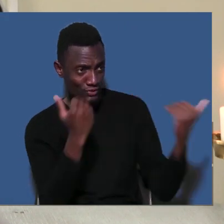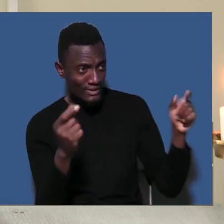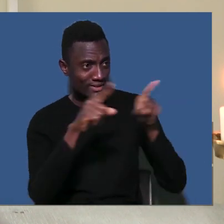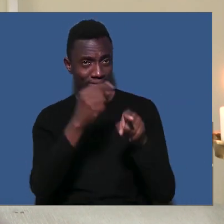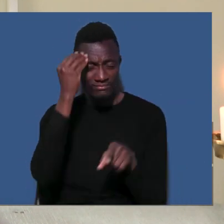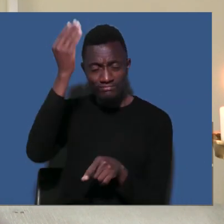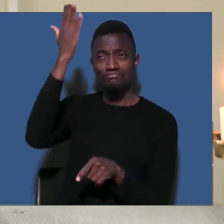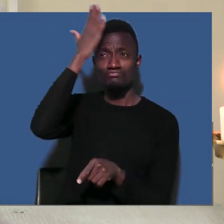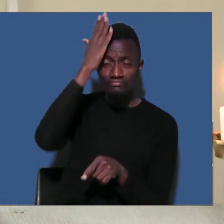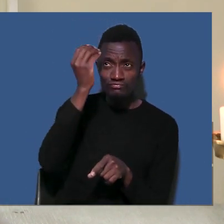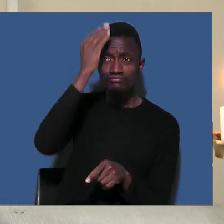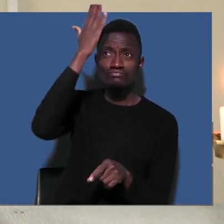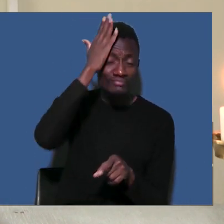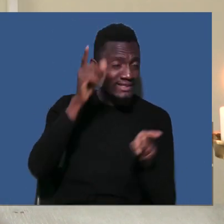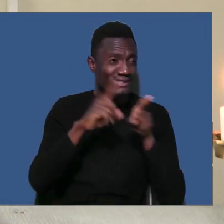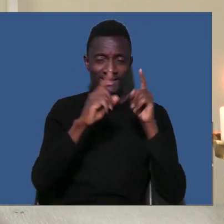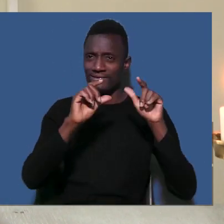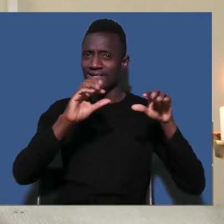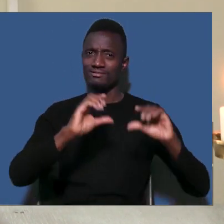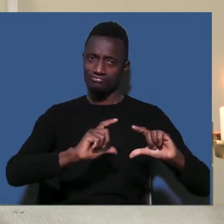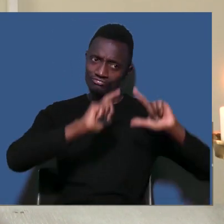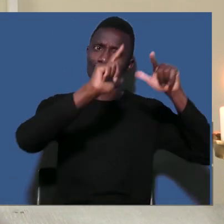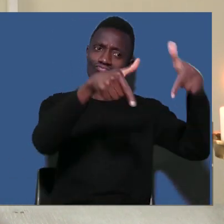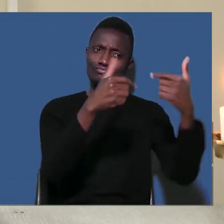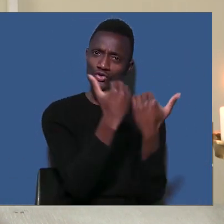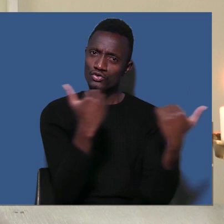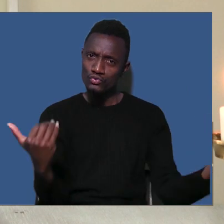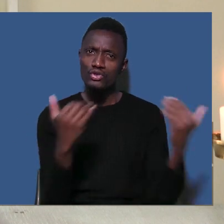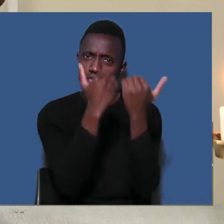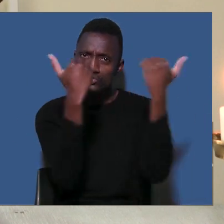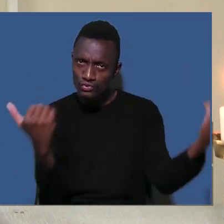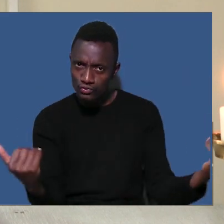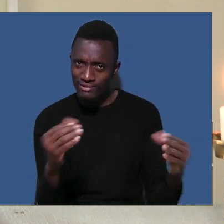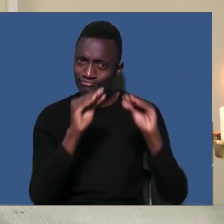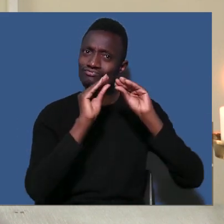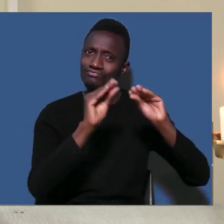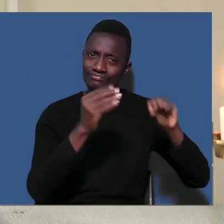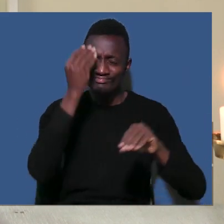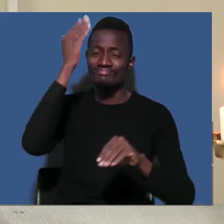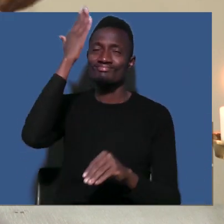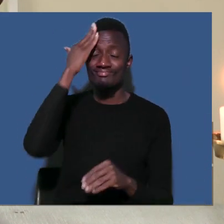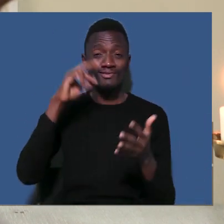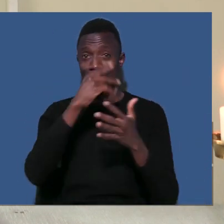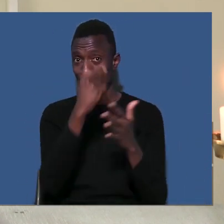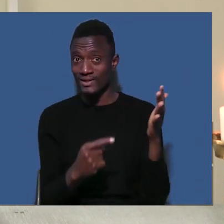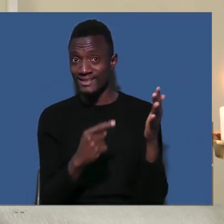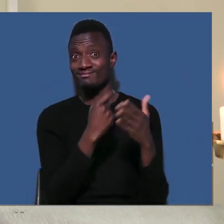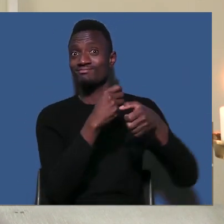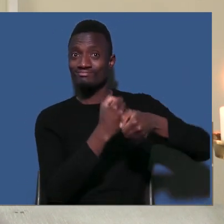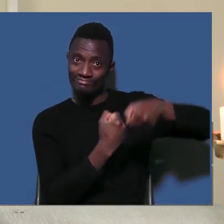will also memorize and pass the same to their children. They didn't have any written, I mean, they didn't have the